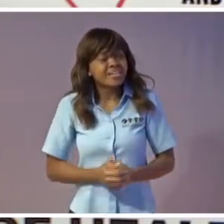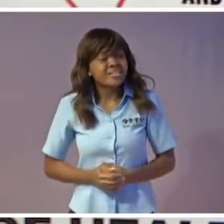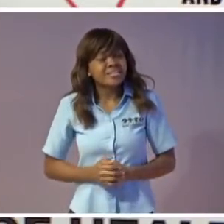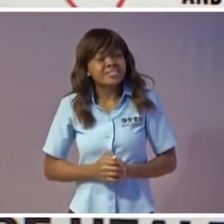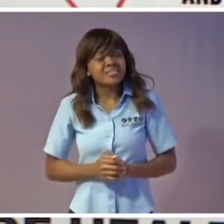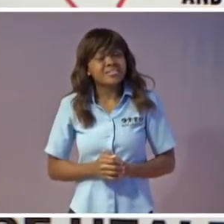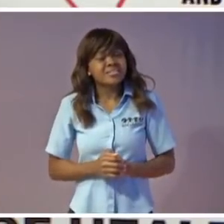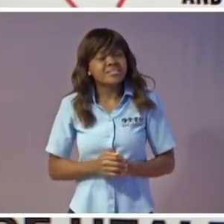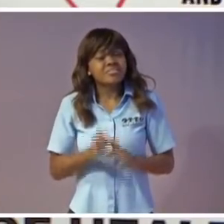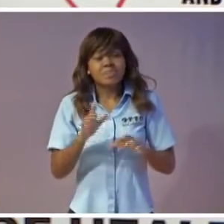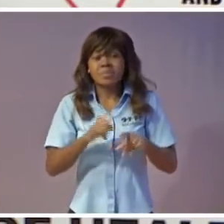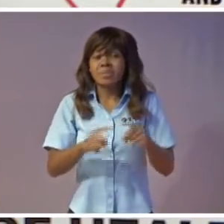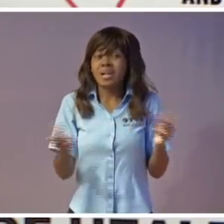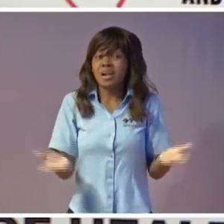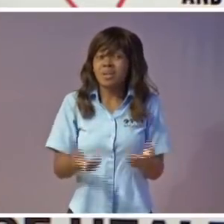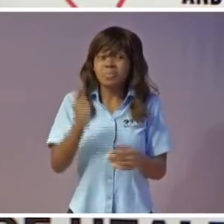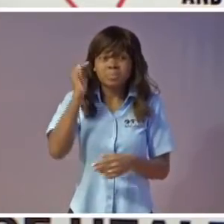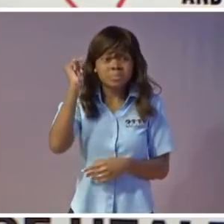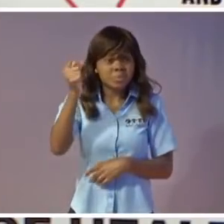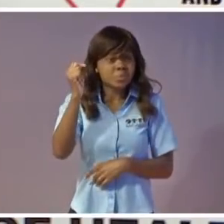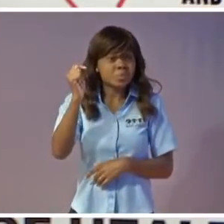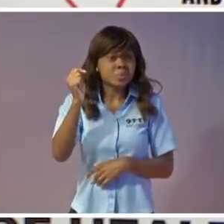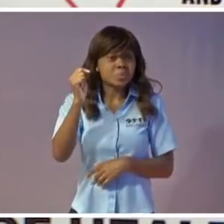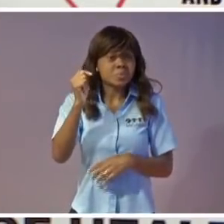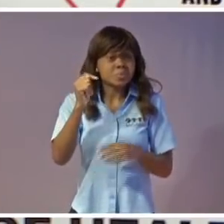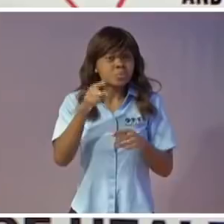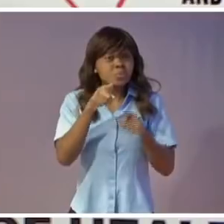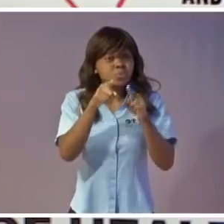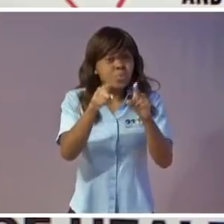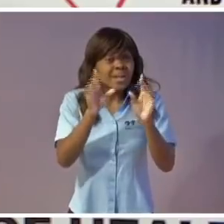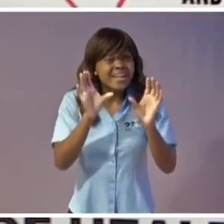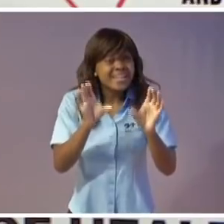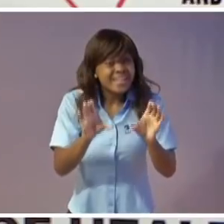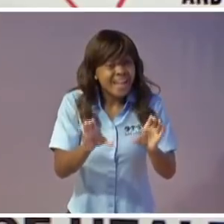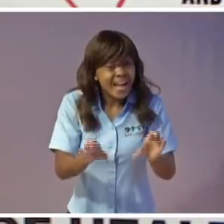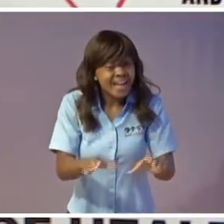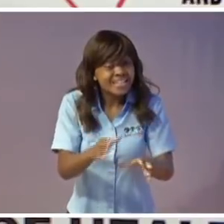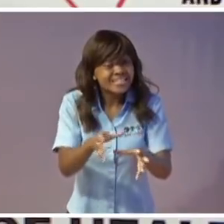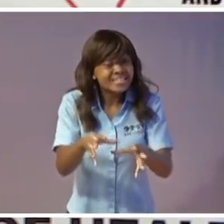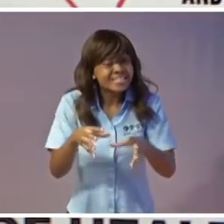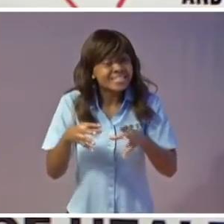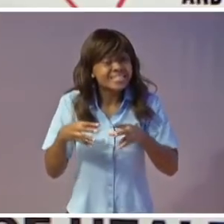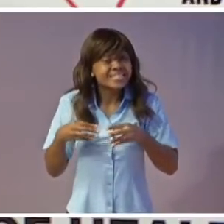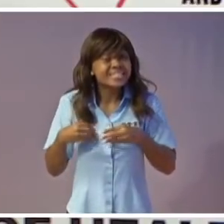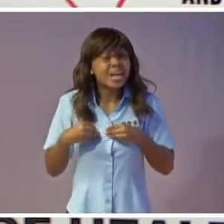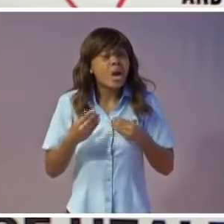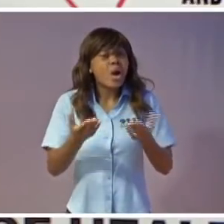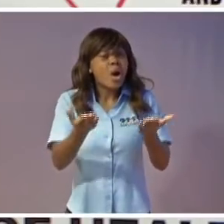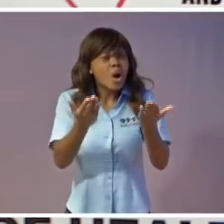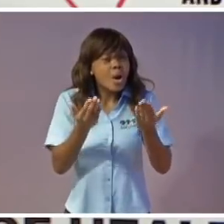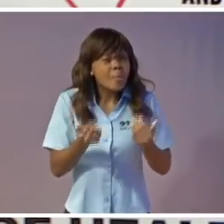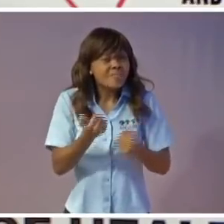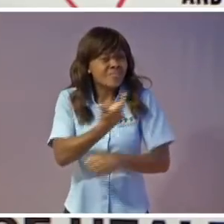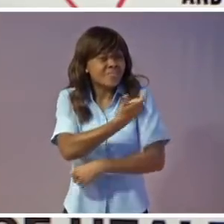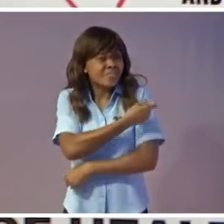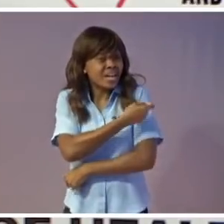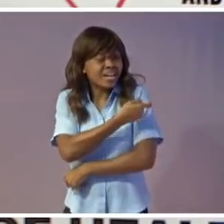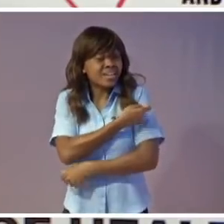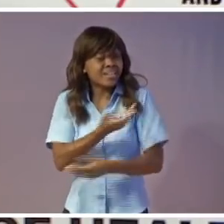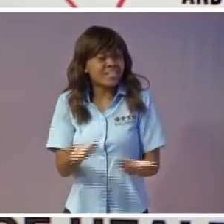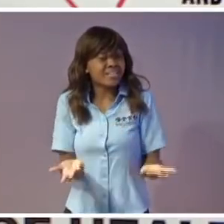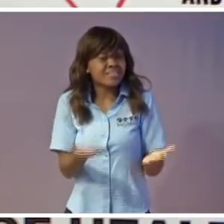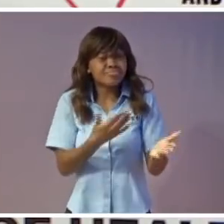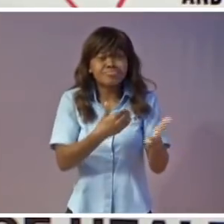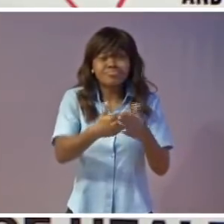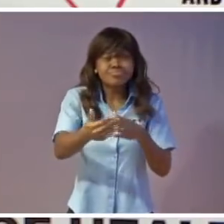no one is safe until everyone is safe. Just to end, WHO had tasked and